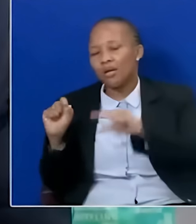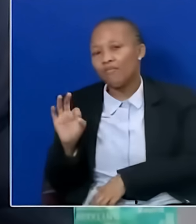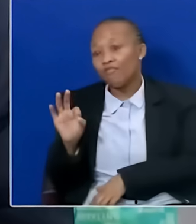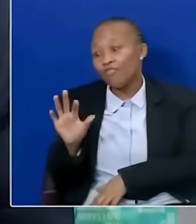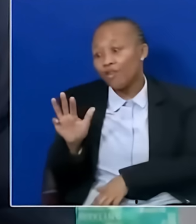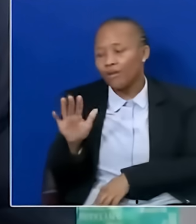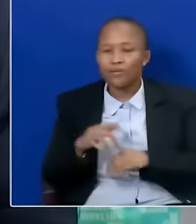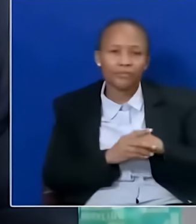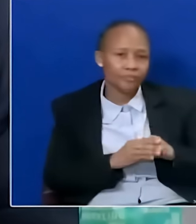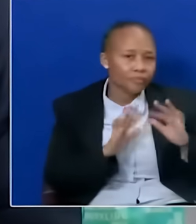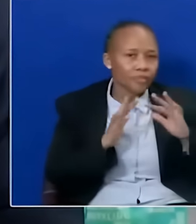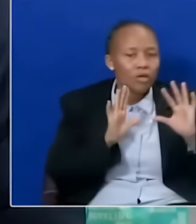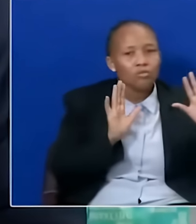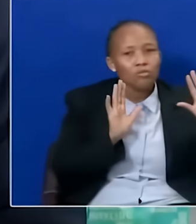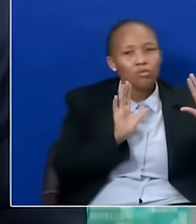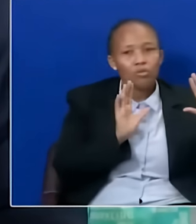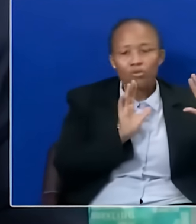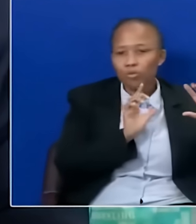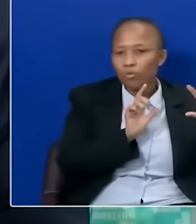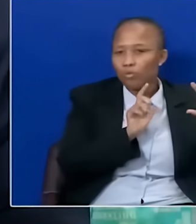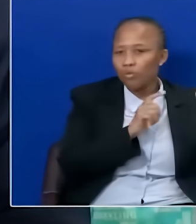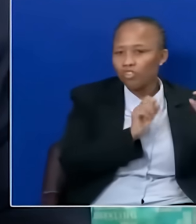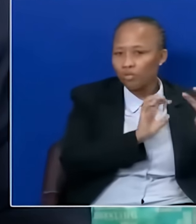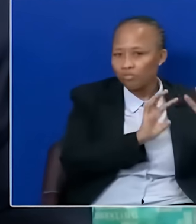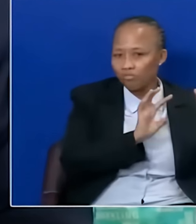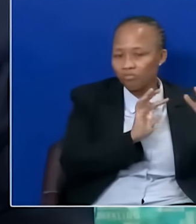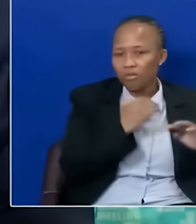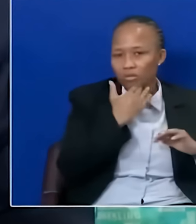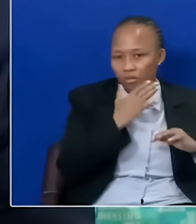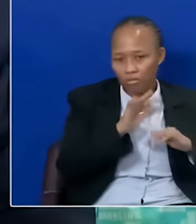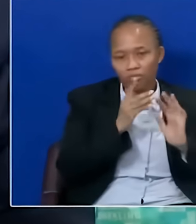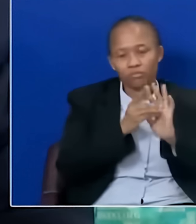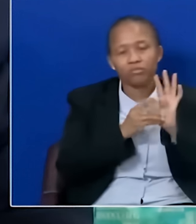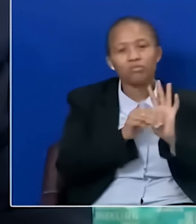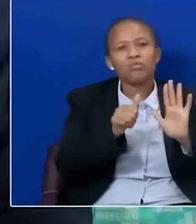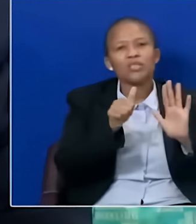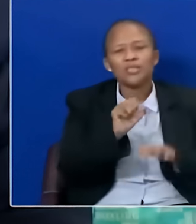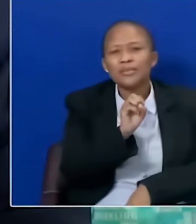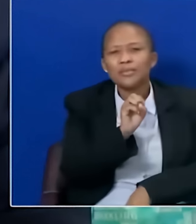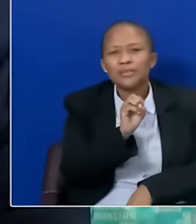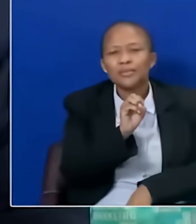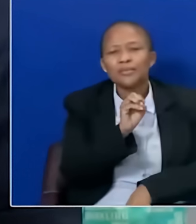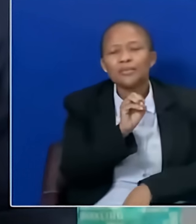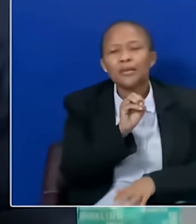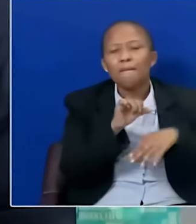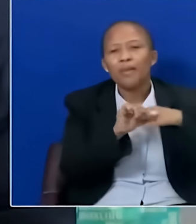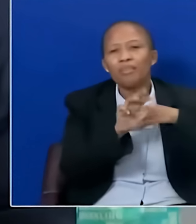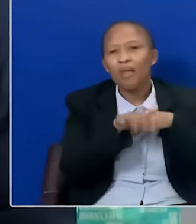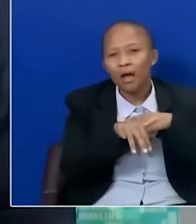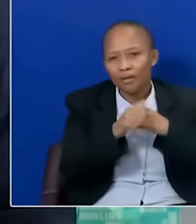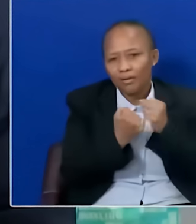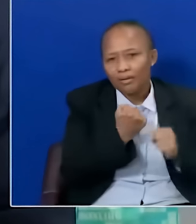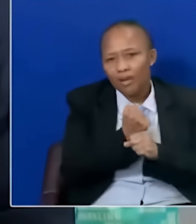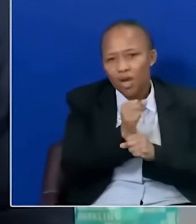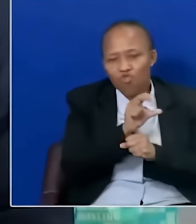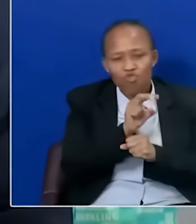Commissioners, on the 6th of September 2024, the samples which were